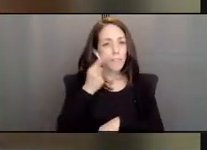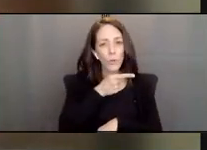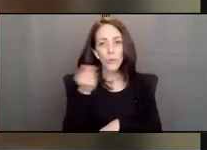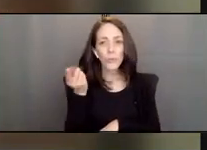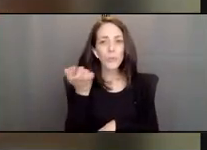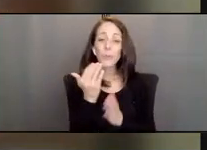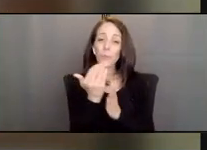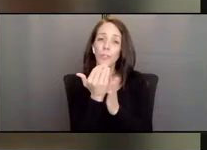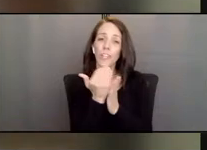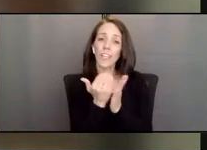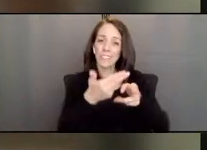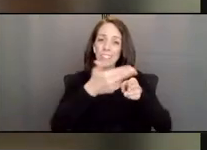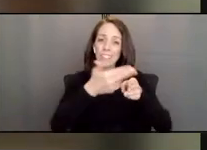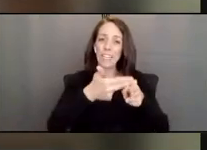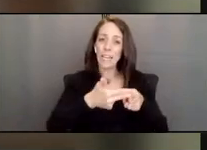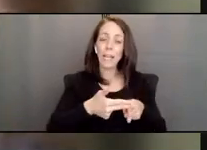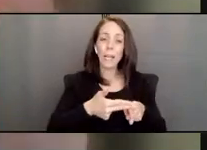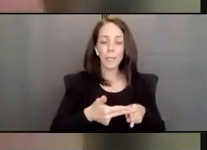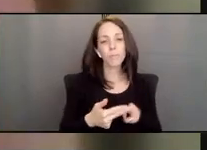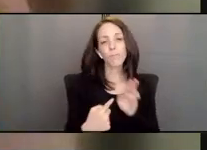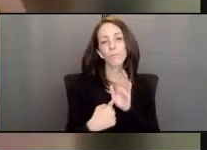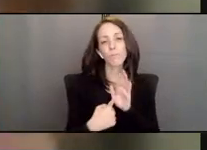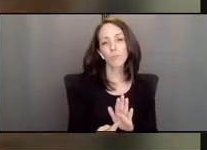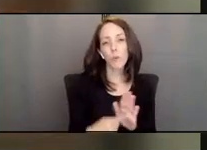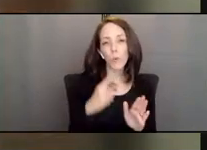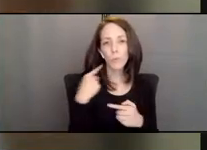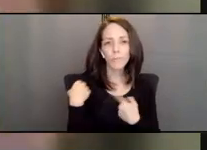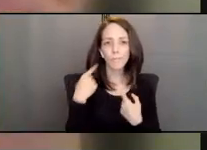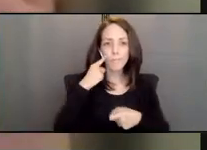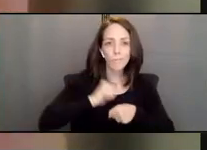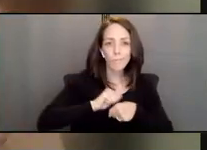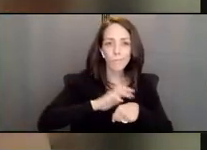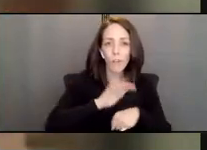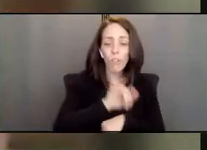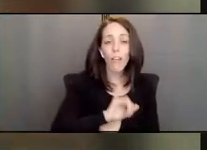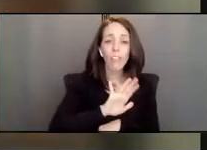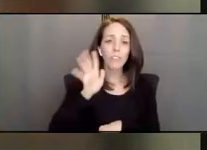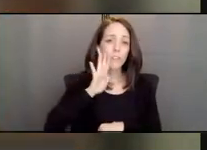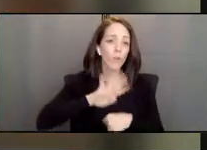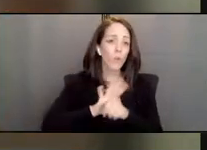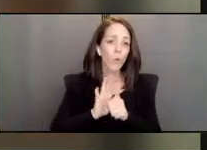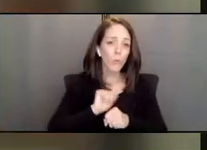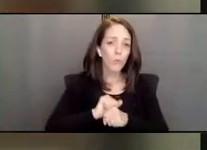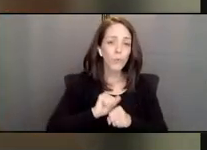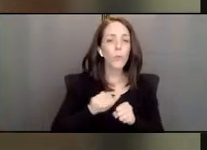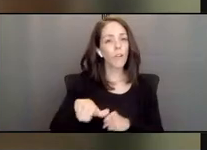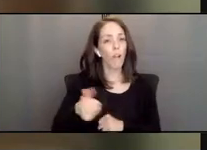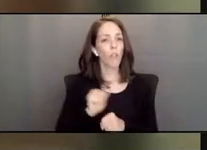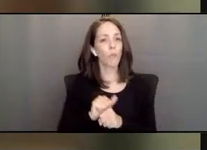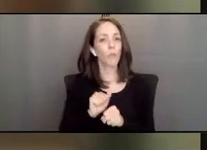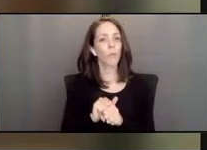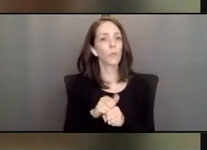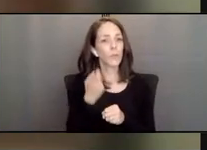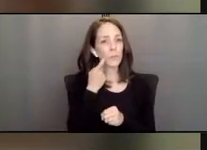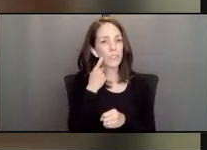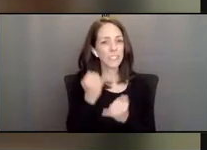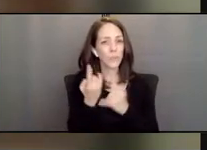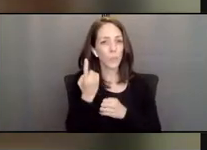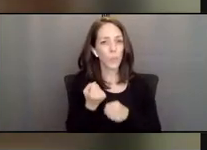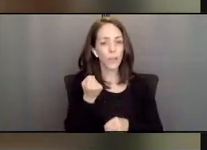councils. And those folks have, and this is above their COVID work and other work that has happened in the last year, who've invested hours